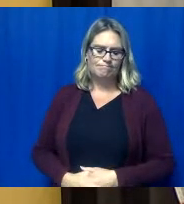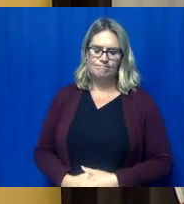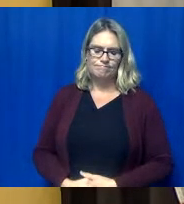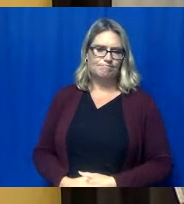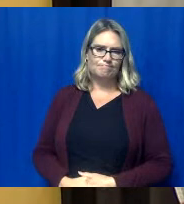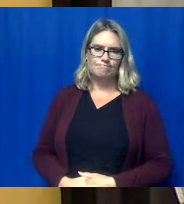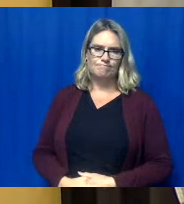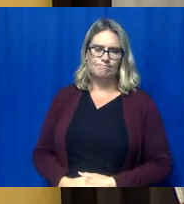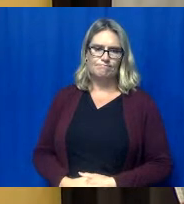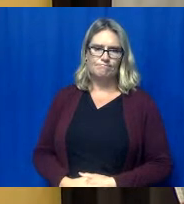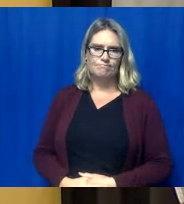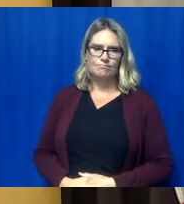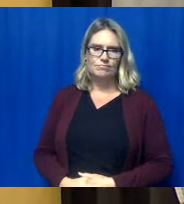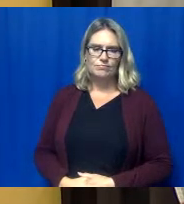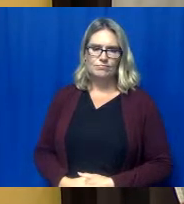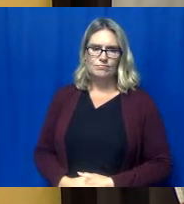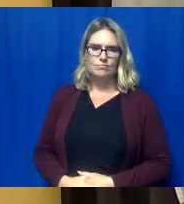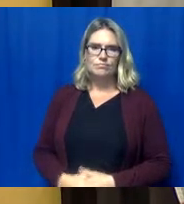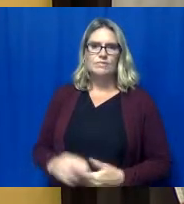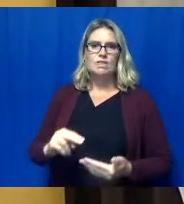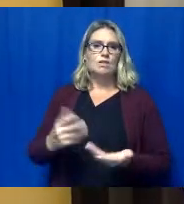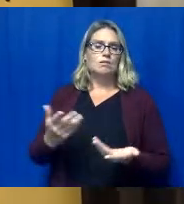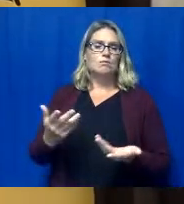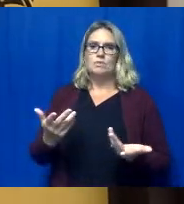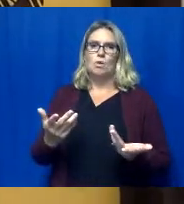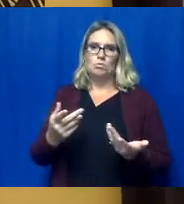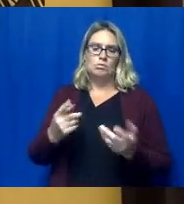to respond immediately?